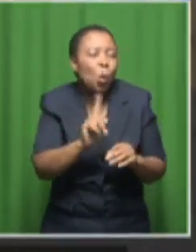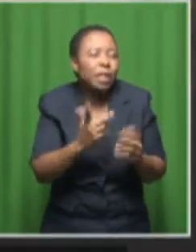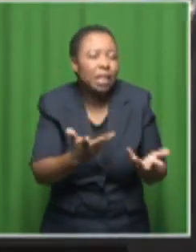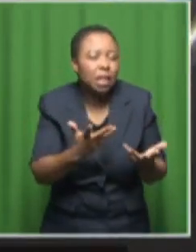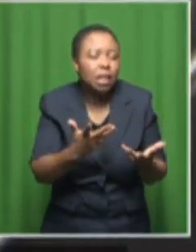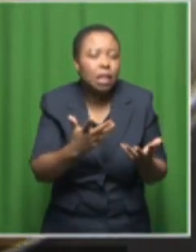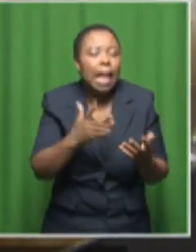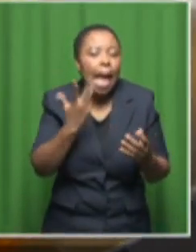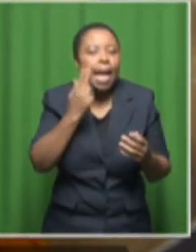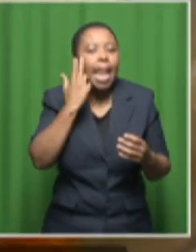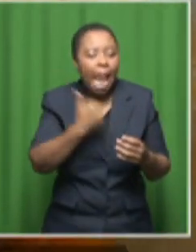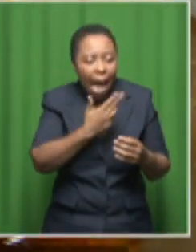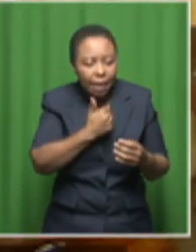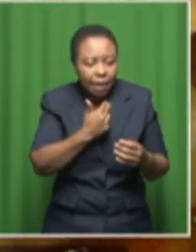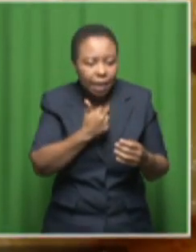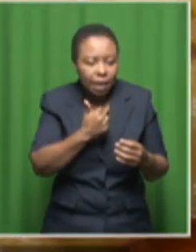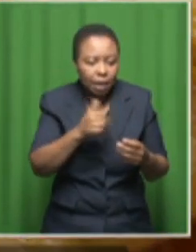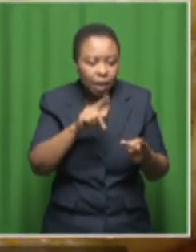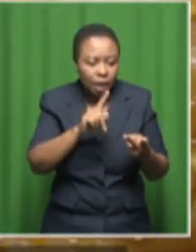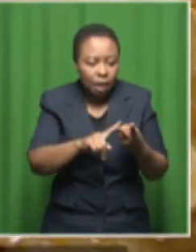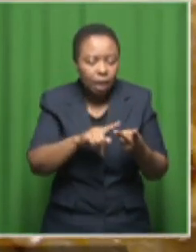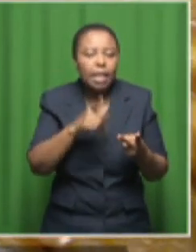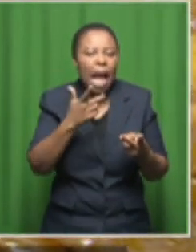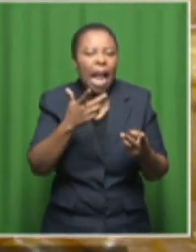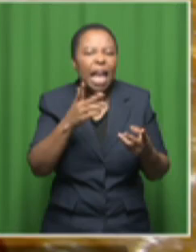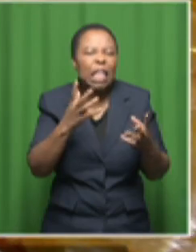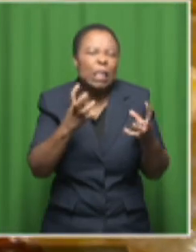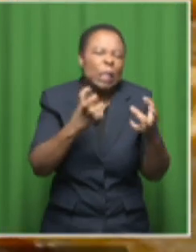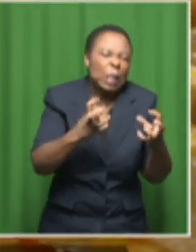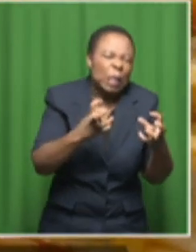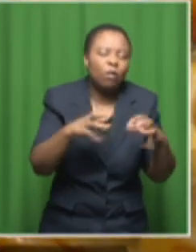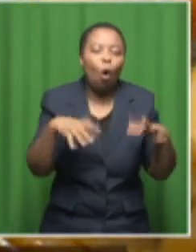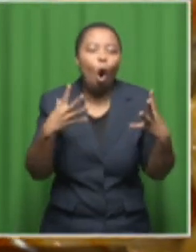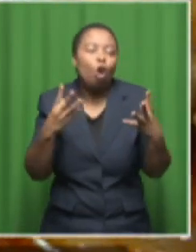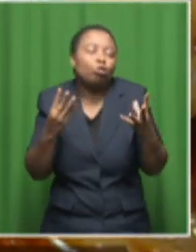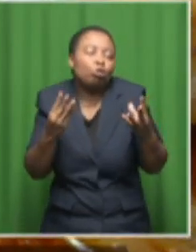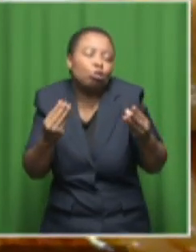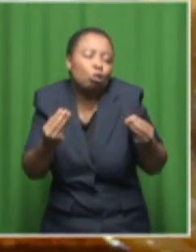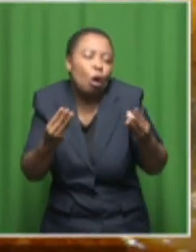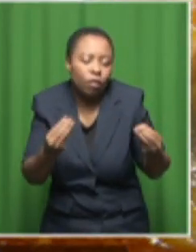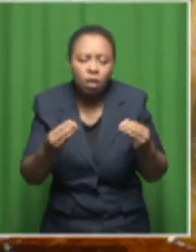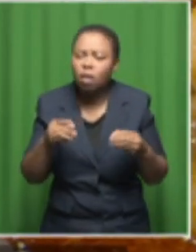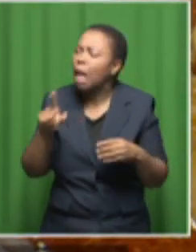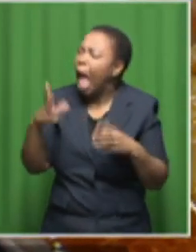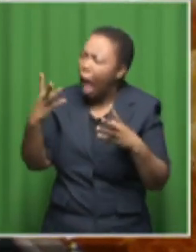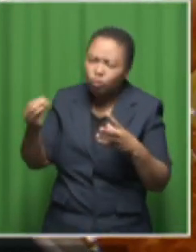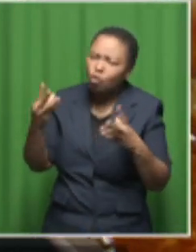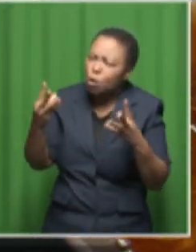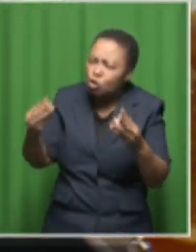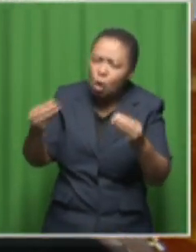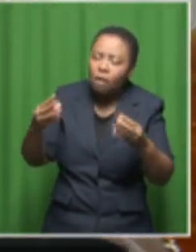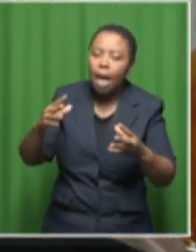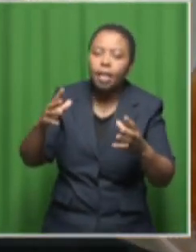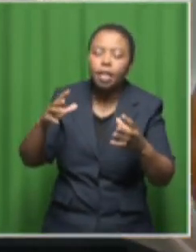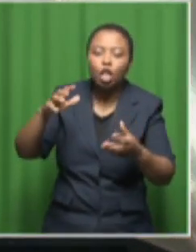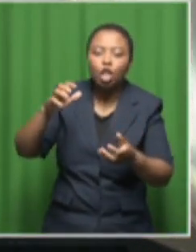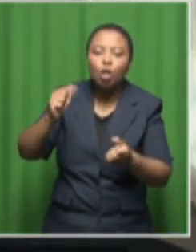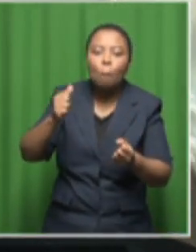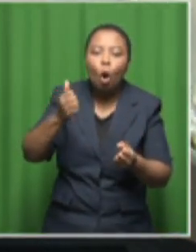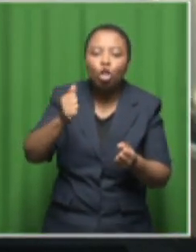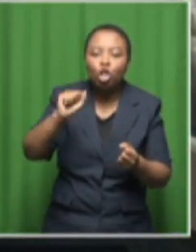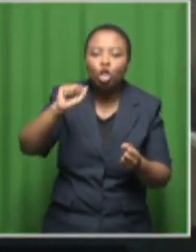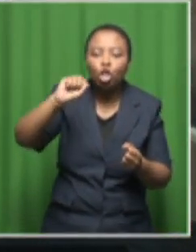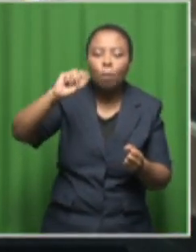So a nice dumpling, does it have to be too stiff or too soft? It has to be soft, like spongy soft. Oh,